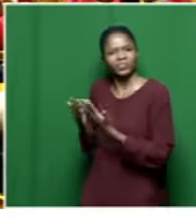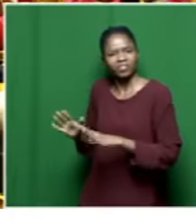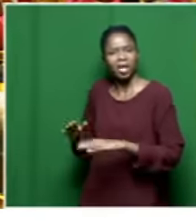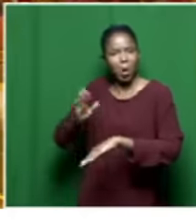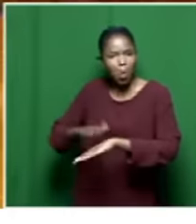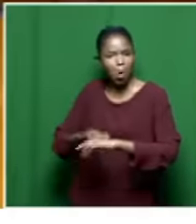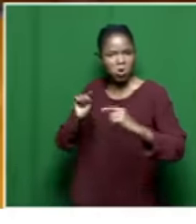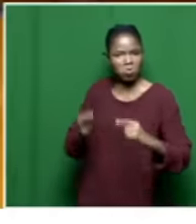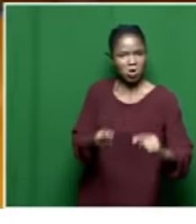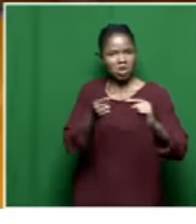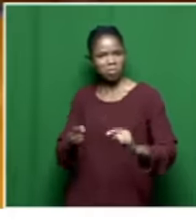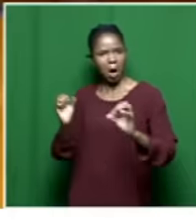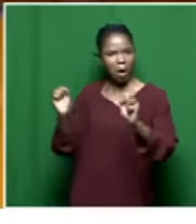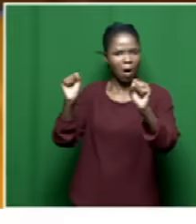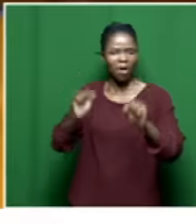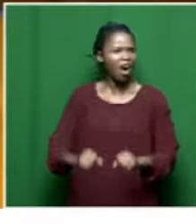But.